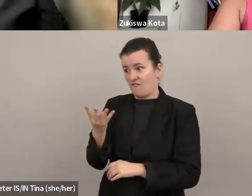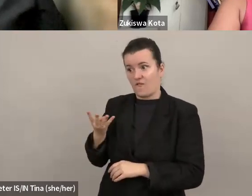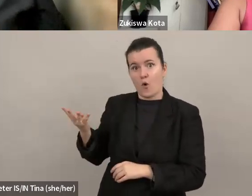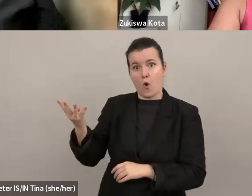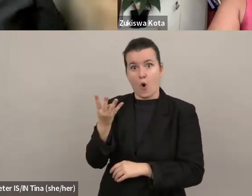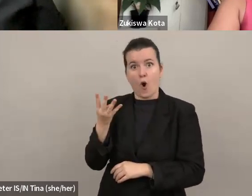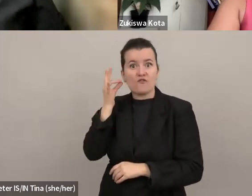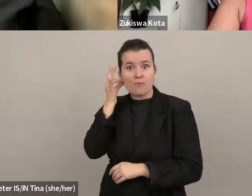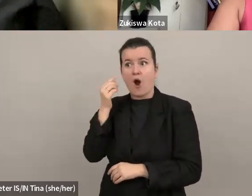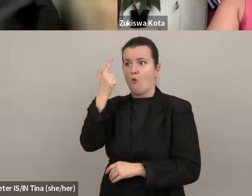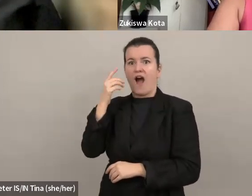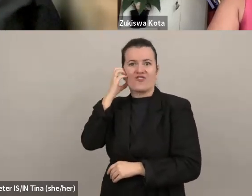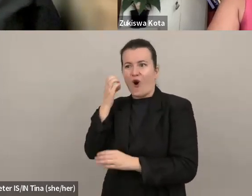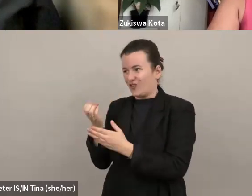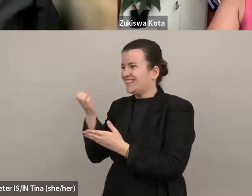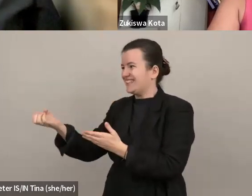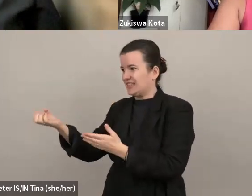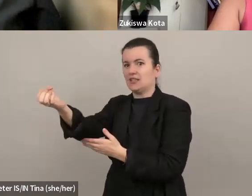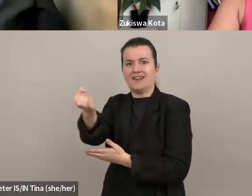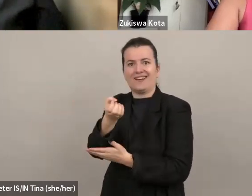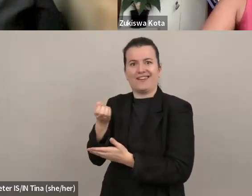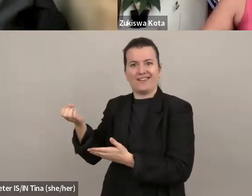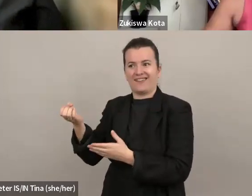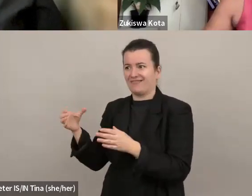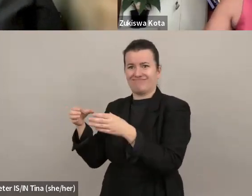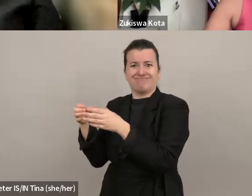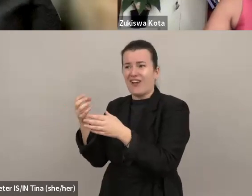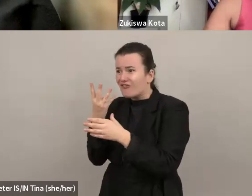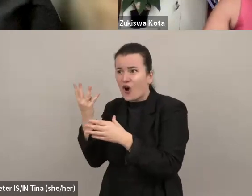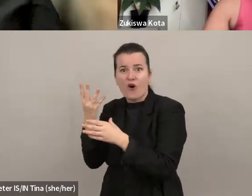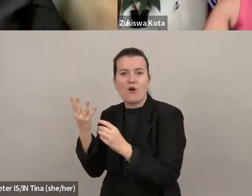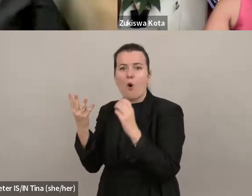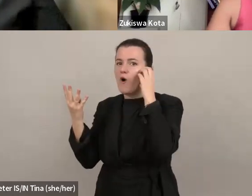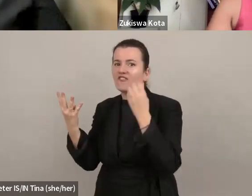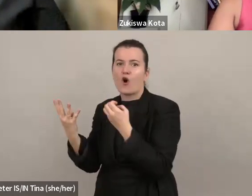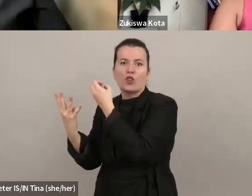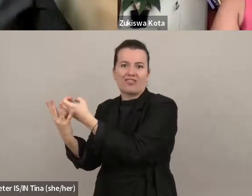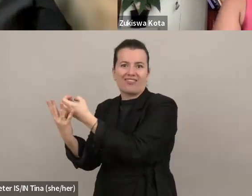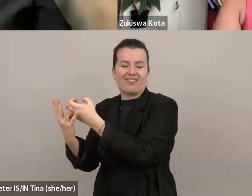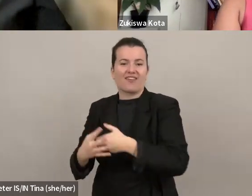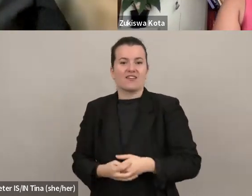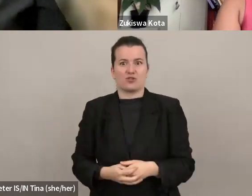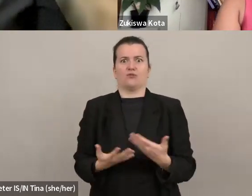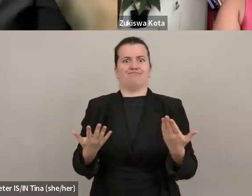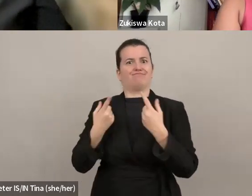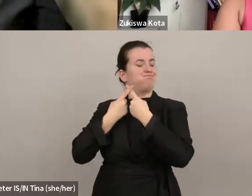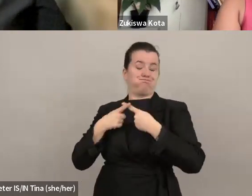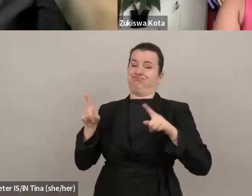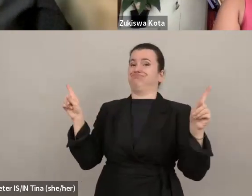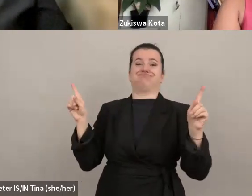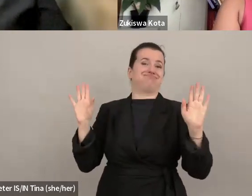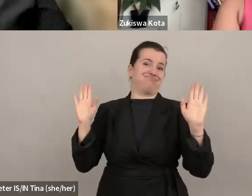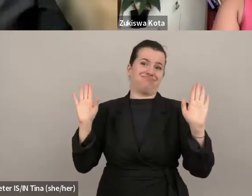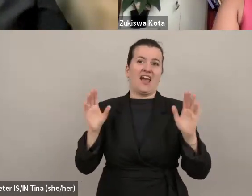rural setting, and yet they're doing the work as journalists. And so you imagine how that really changes the dynamic